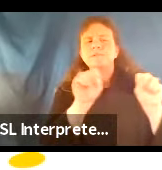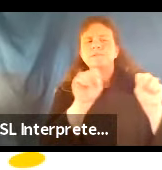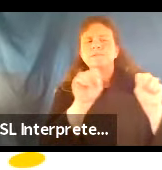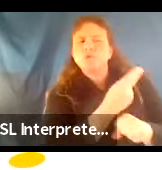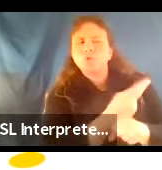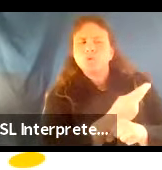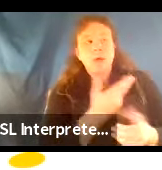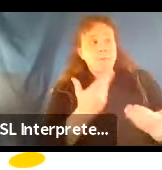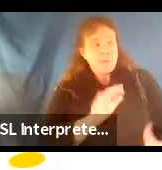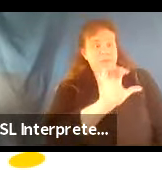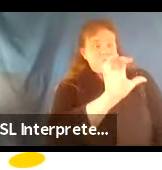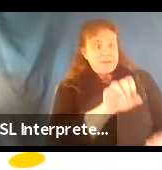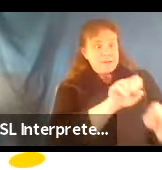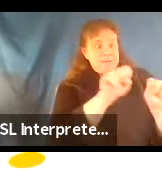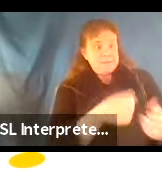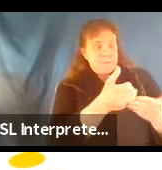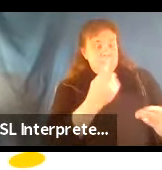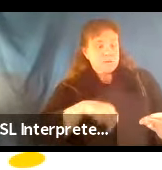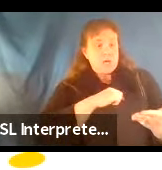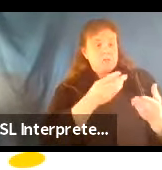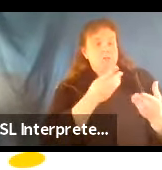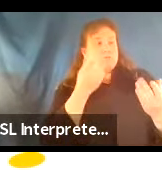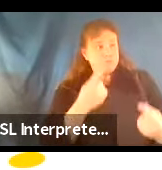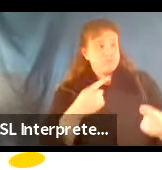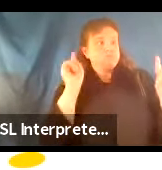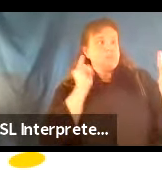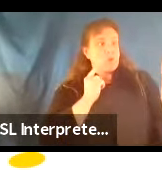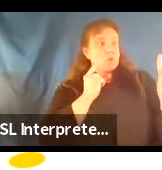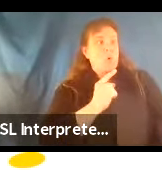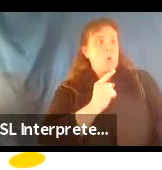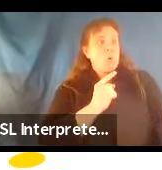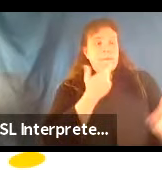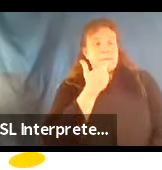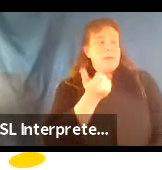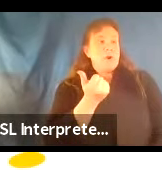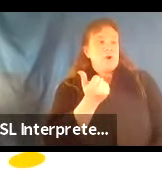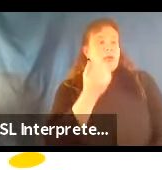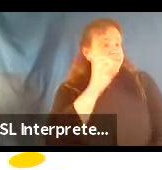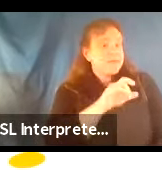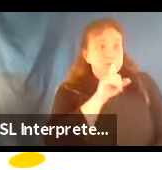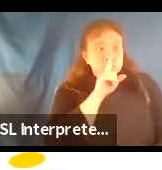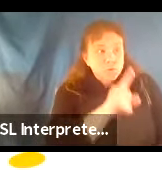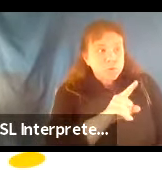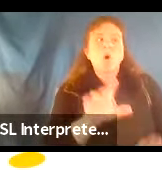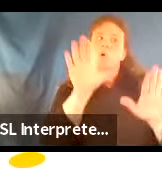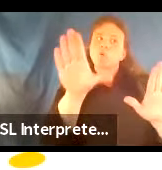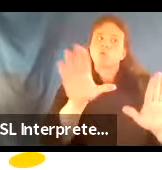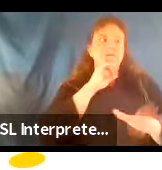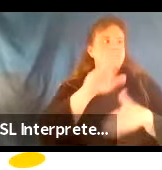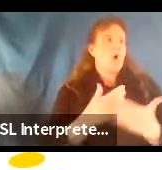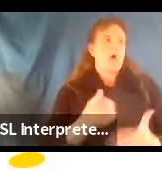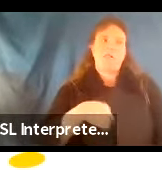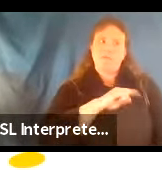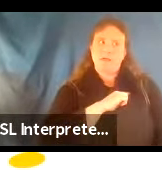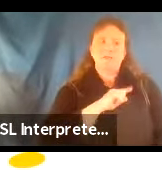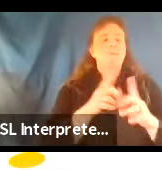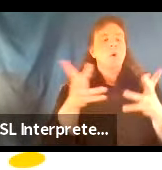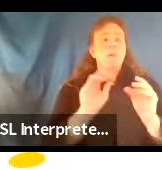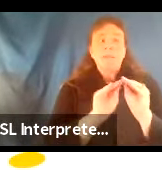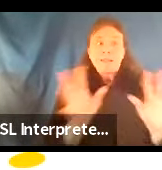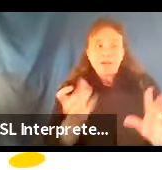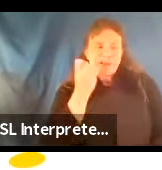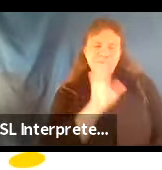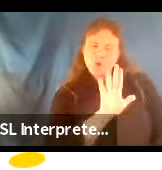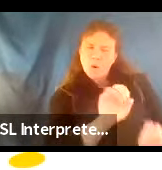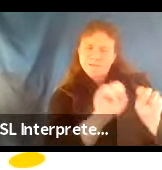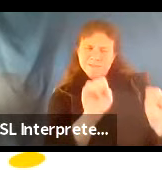actually gets us to the outcome we seek. And if that's the case, great for all of us. But we want to be clear that if it doesn't get us where we